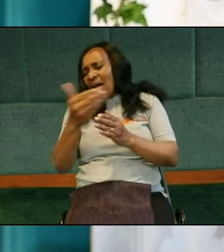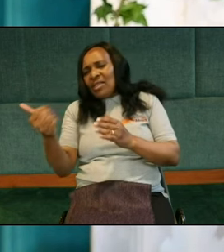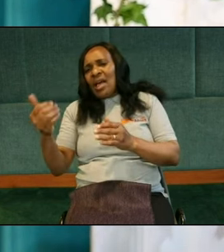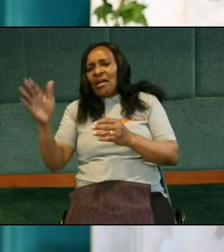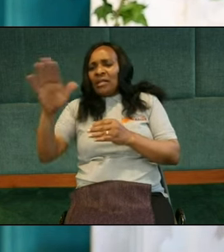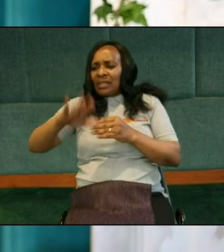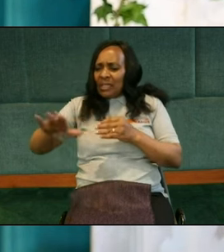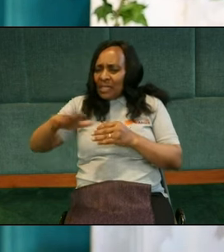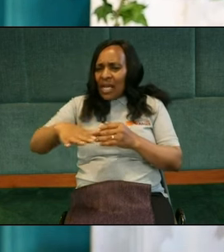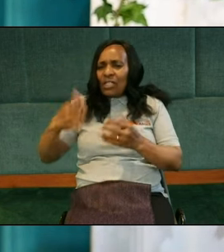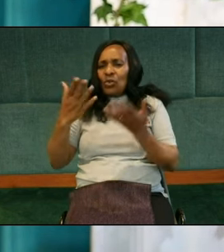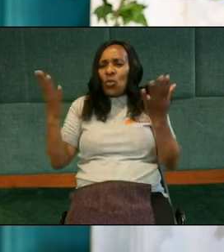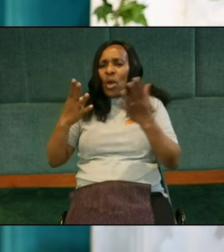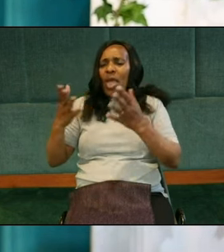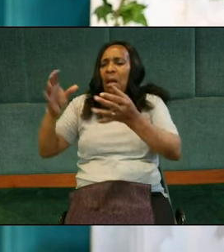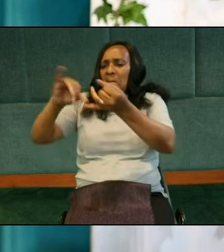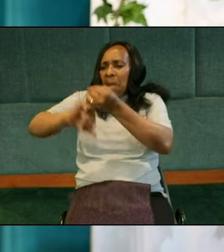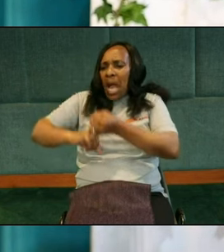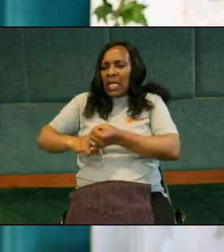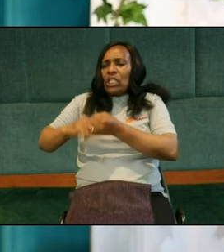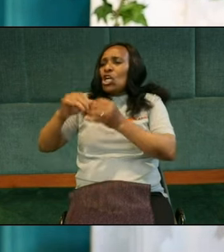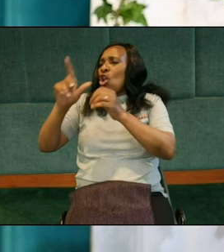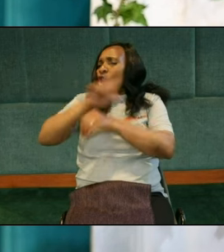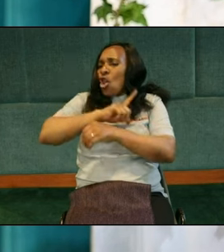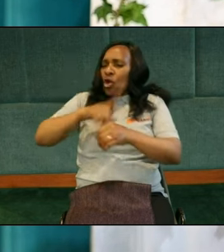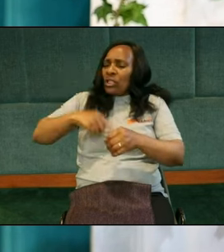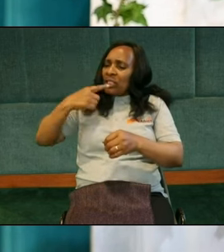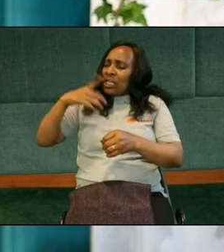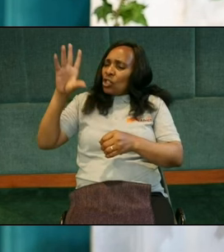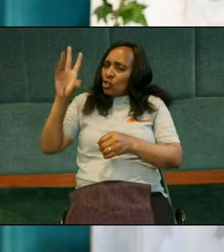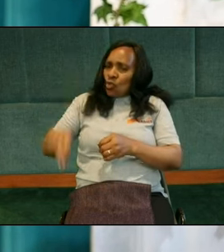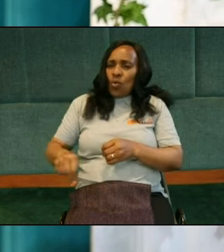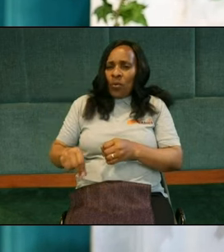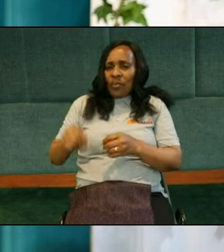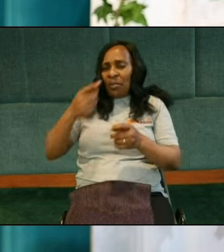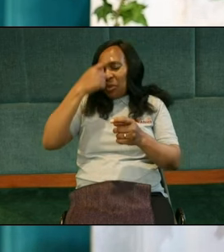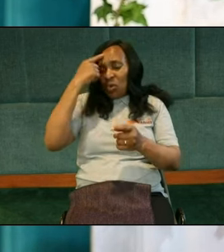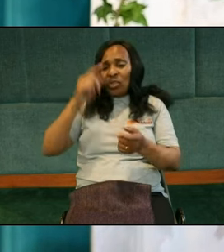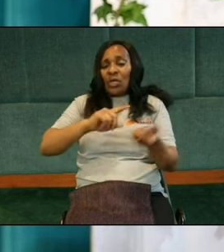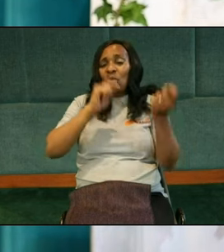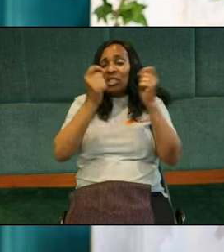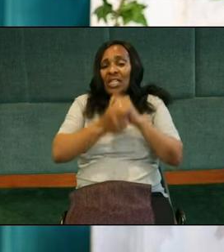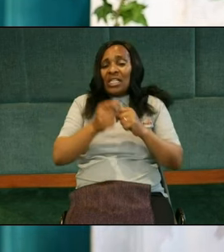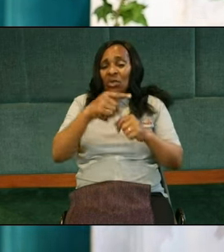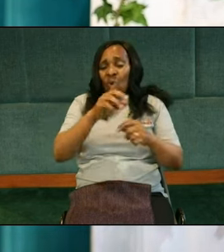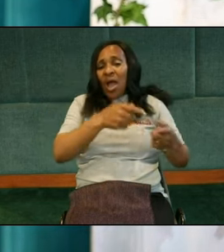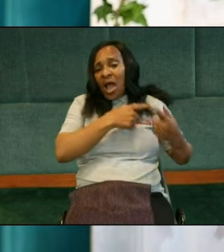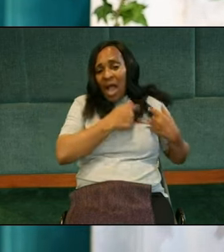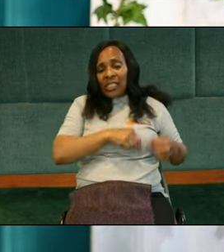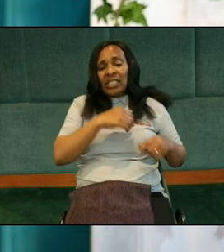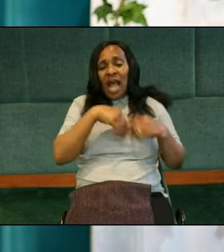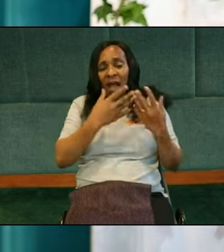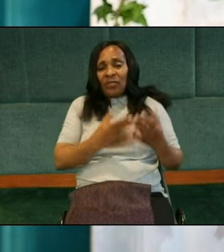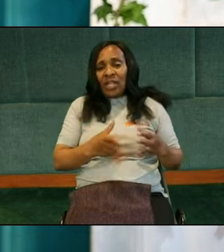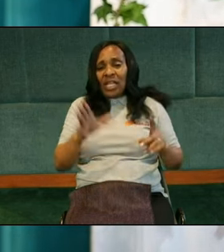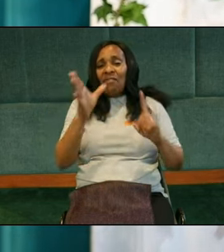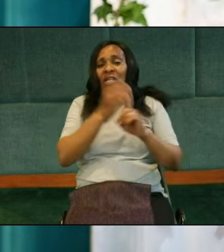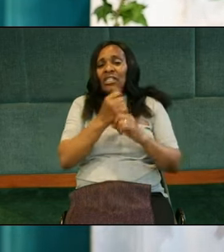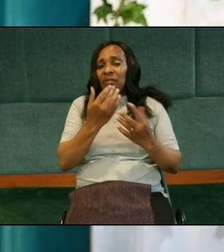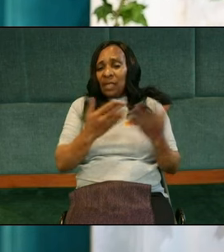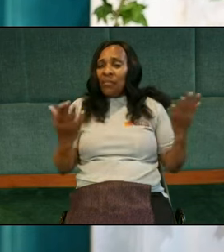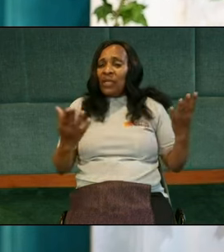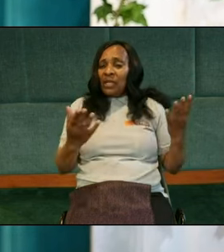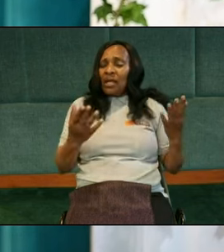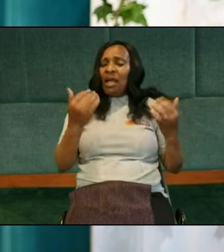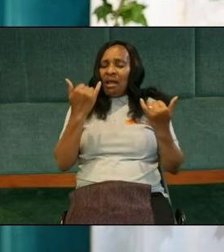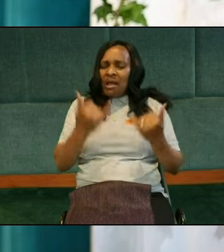not intermarry with them, because they will surely turn your hearts after their gods." But Solomon didn't